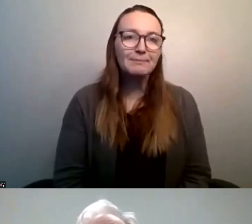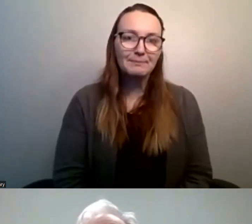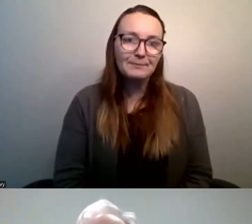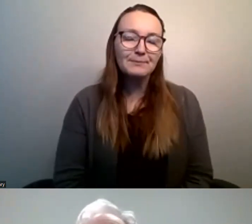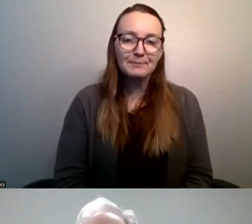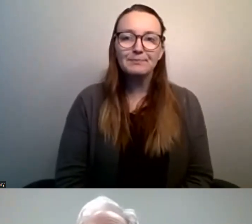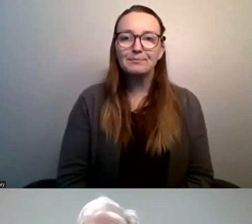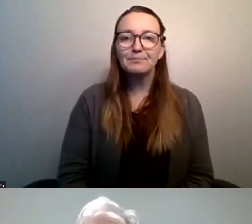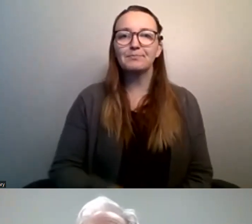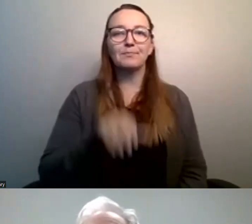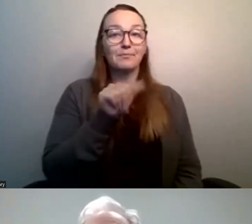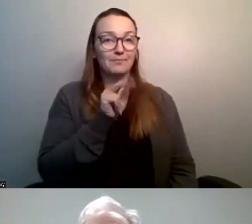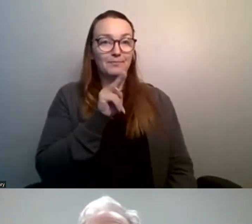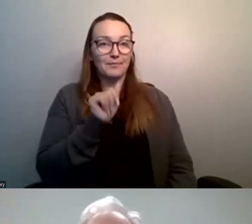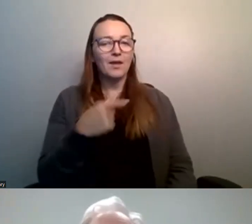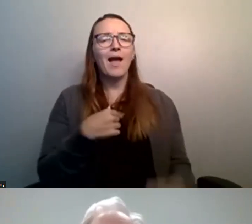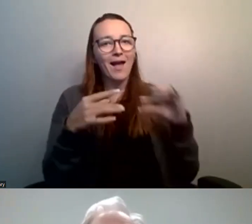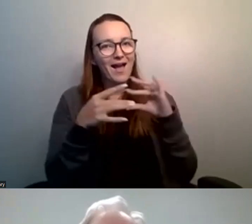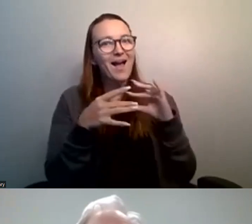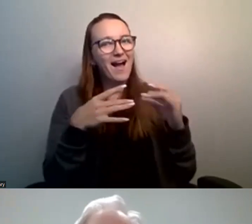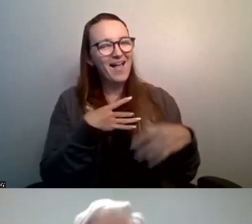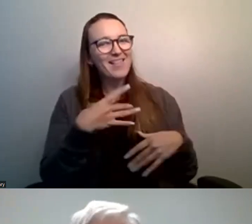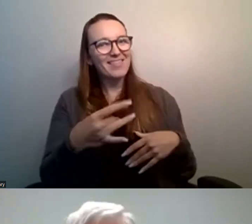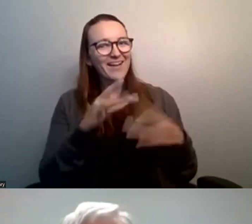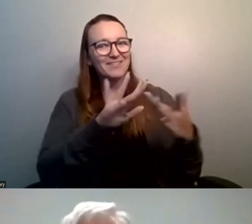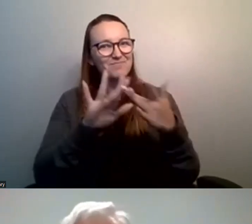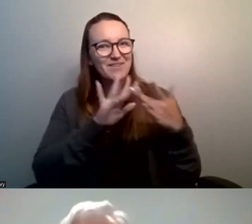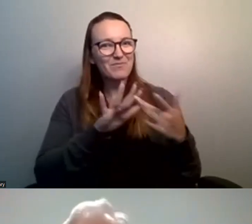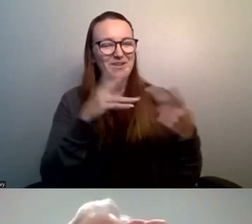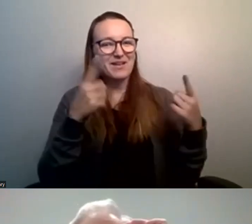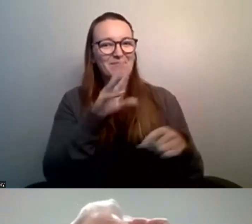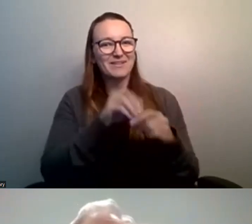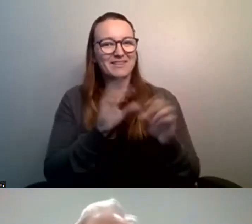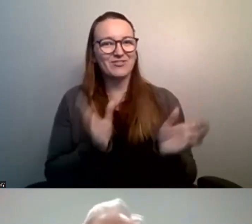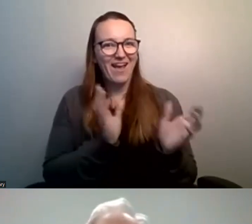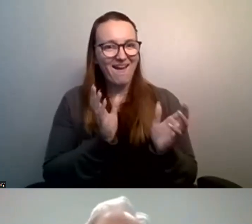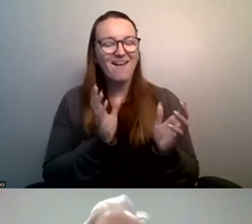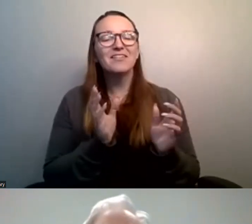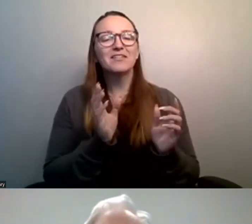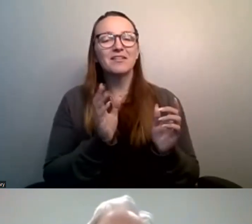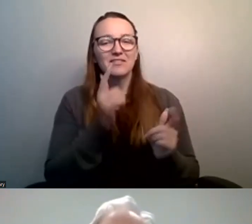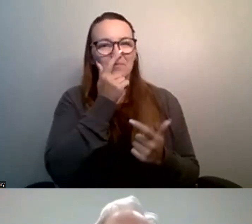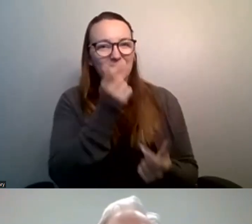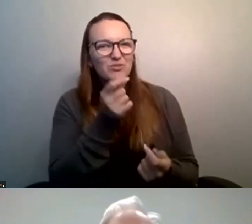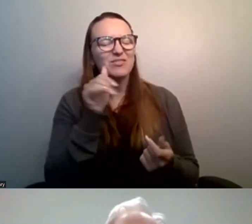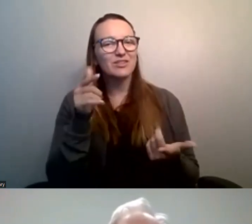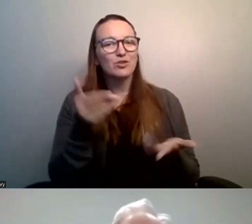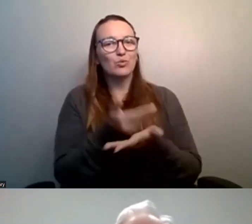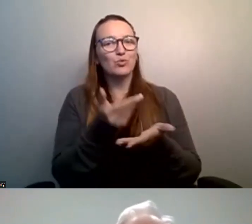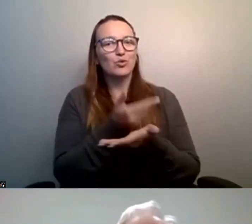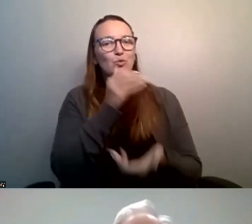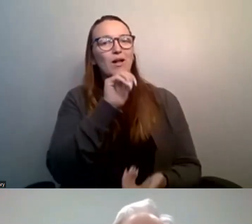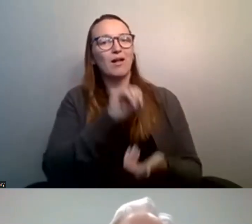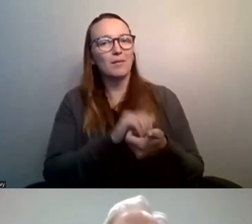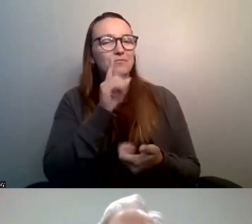And I like some networking happening in the chat, and definitely some interest. This is, a new collaboration